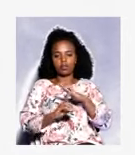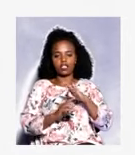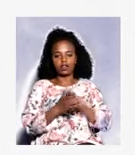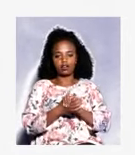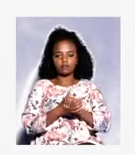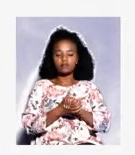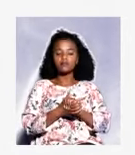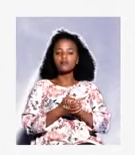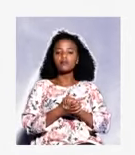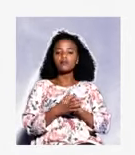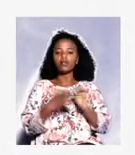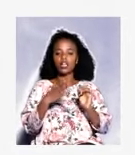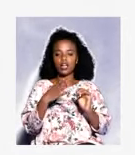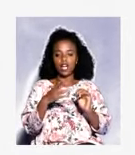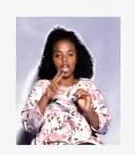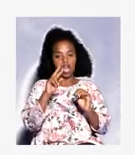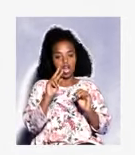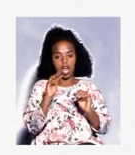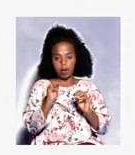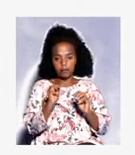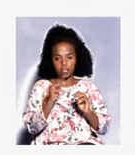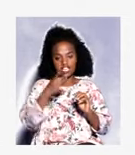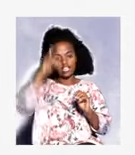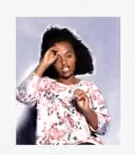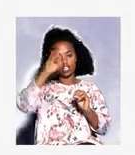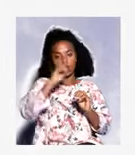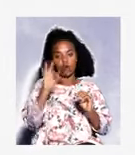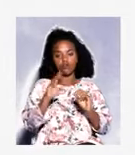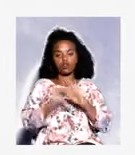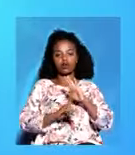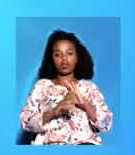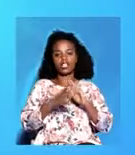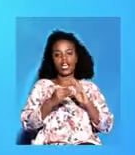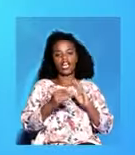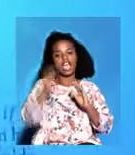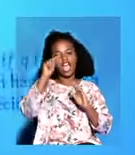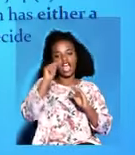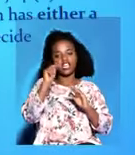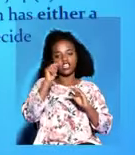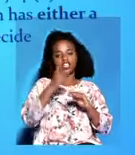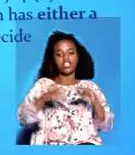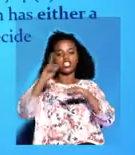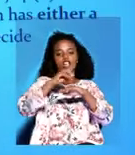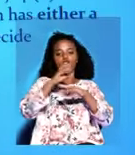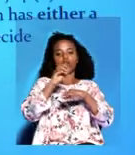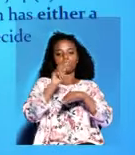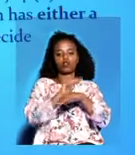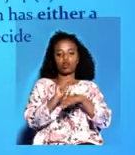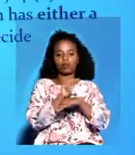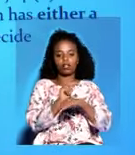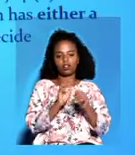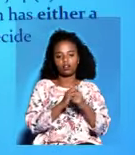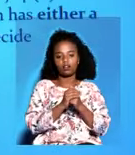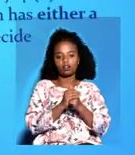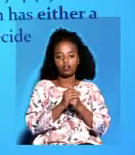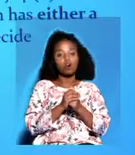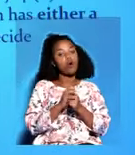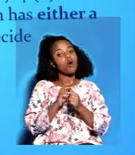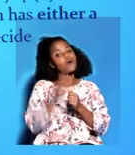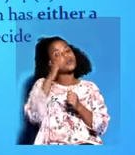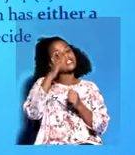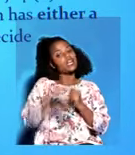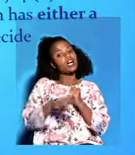expression of the numerator, and m the degree of the denominator. So the